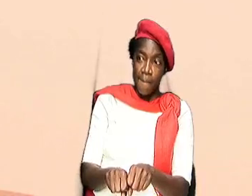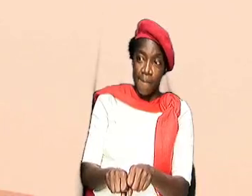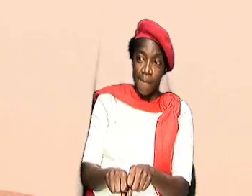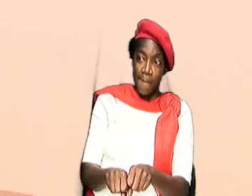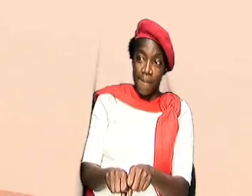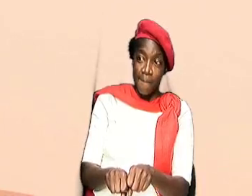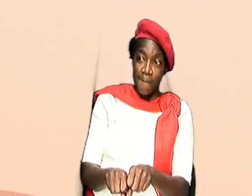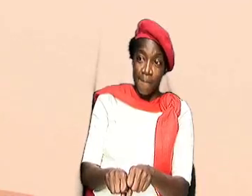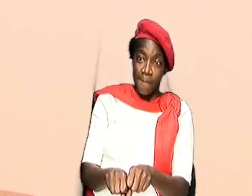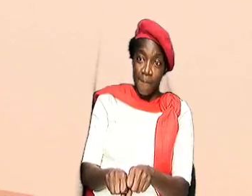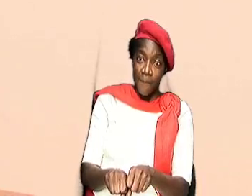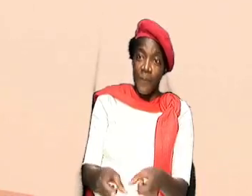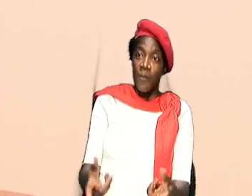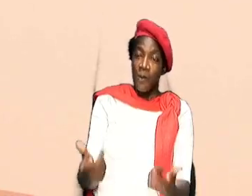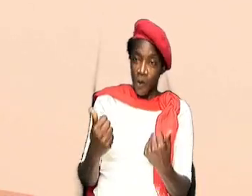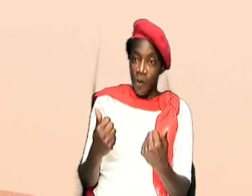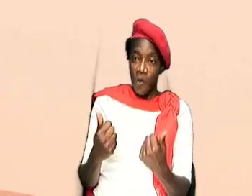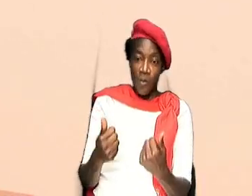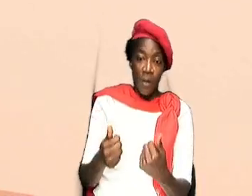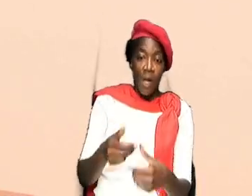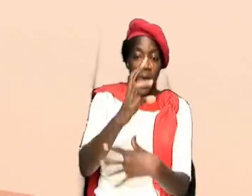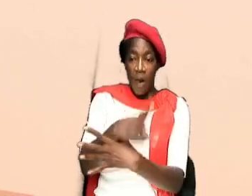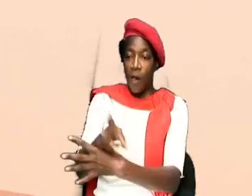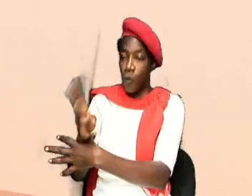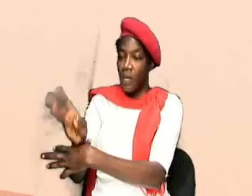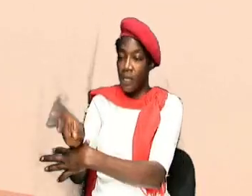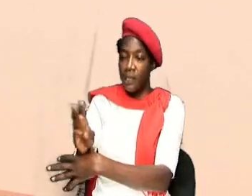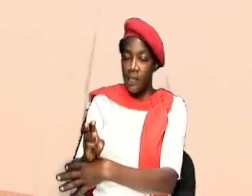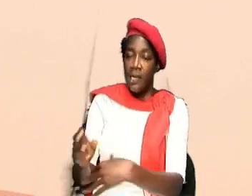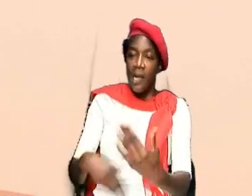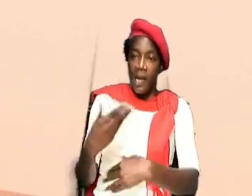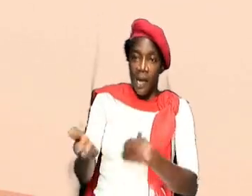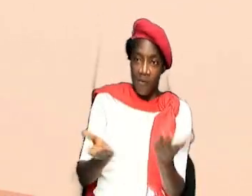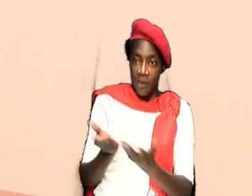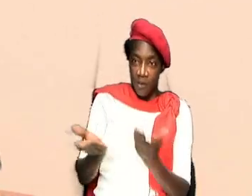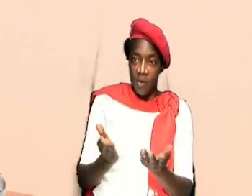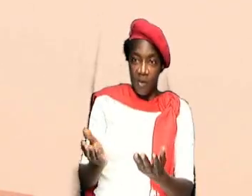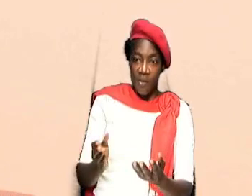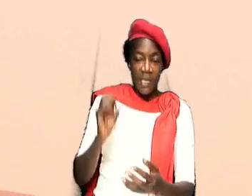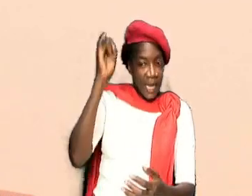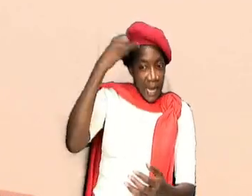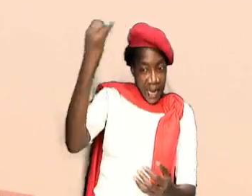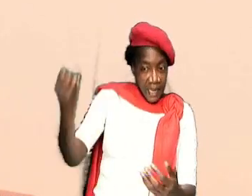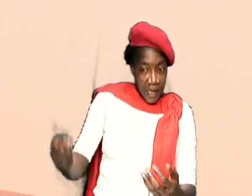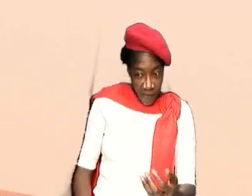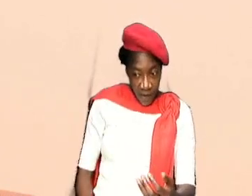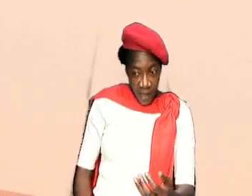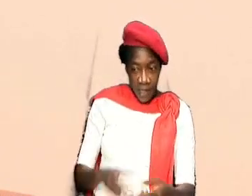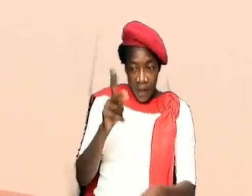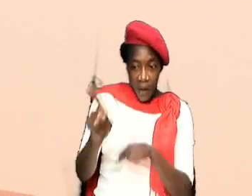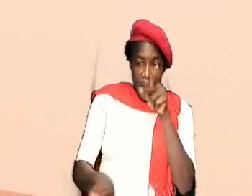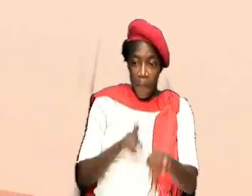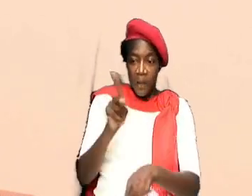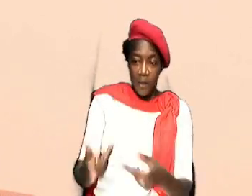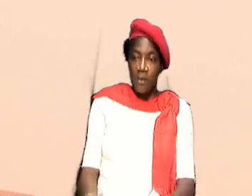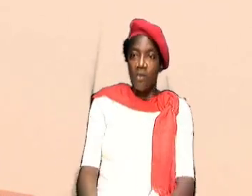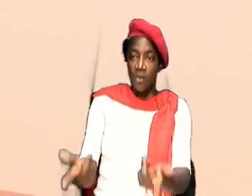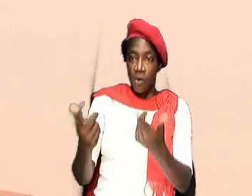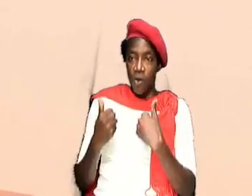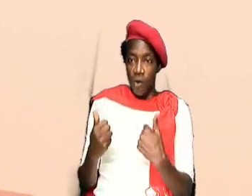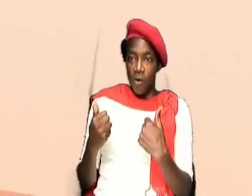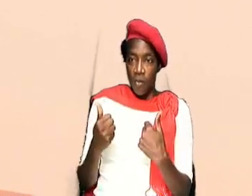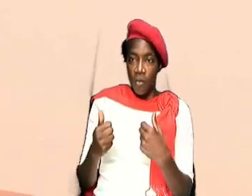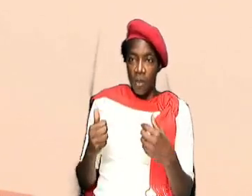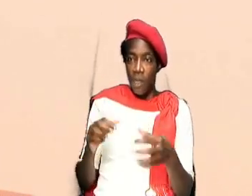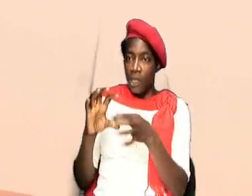and, you know, let us go canvassing this Sunday after service and invite folks within the nearby community to come and join